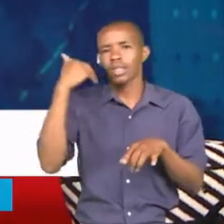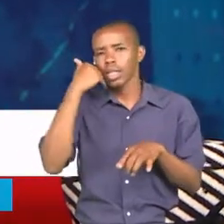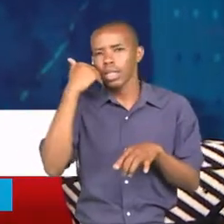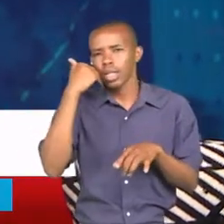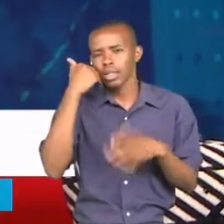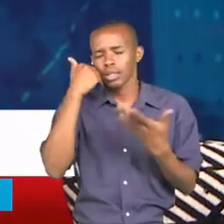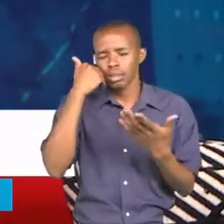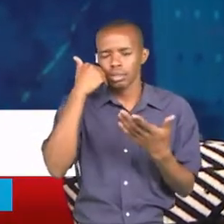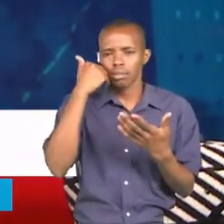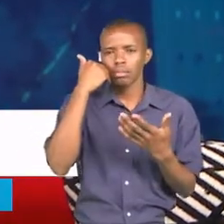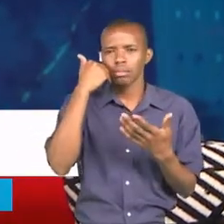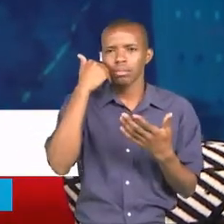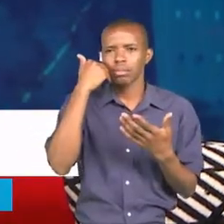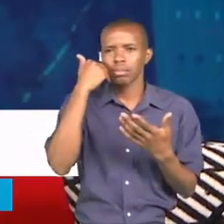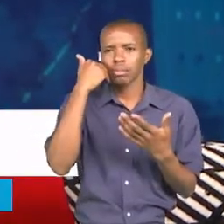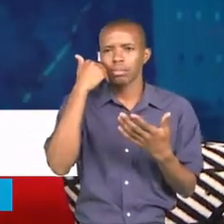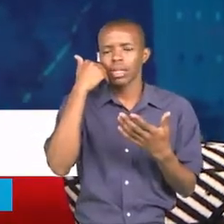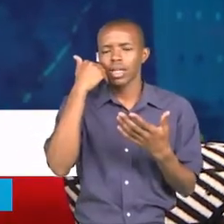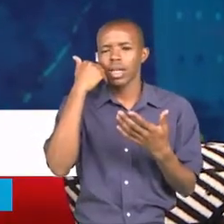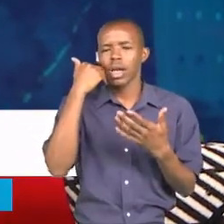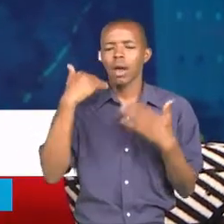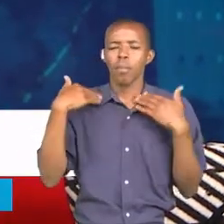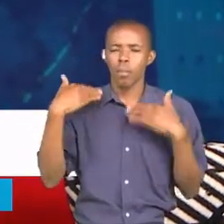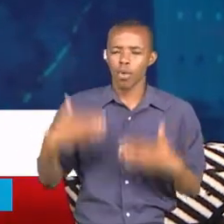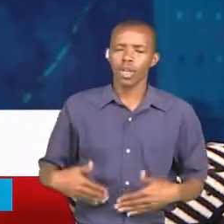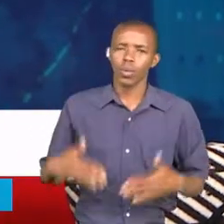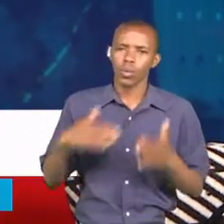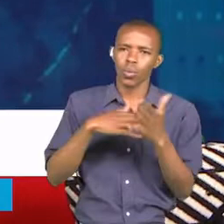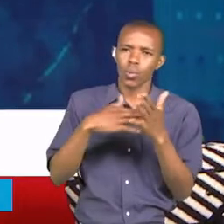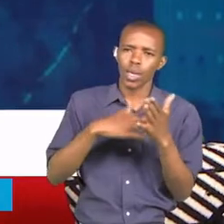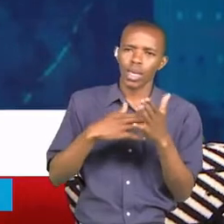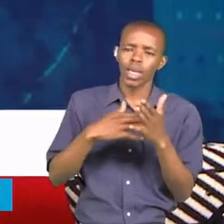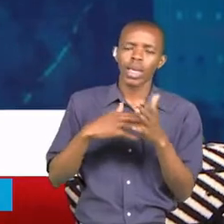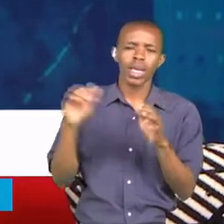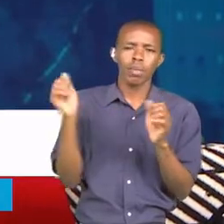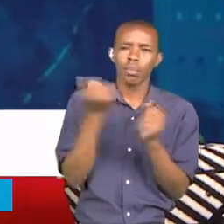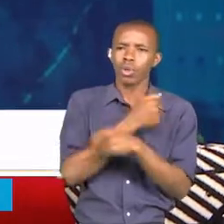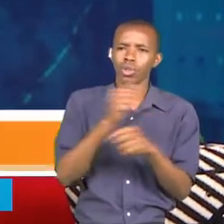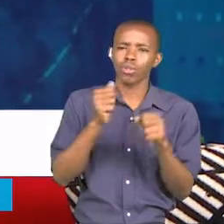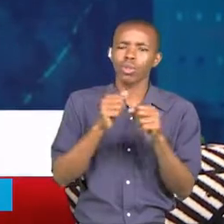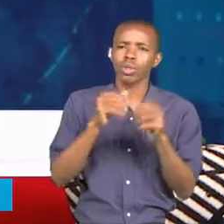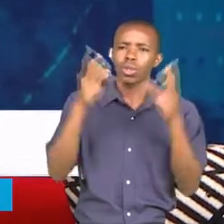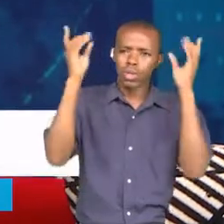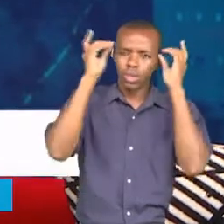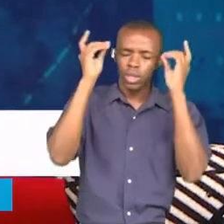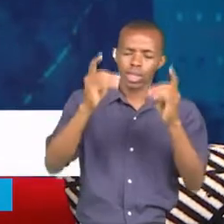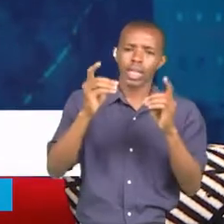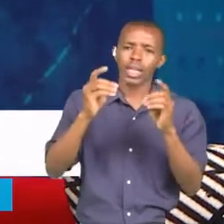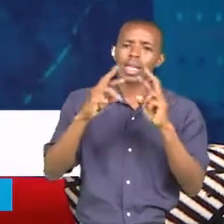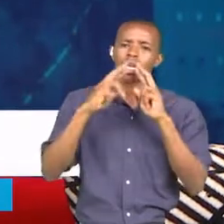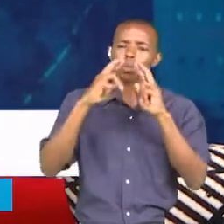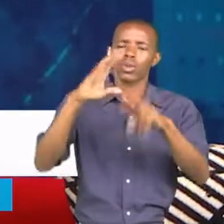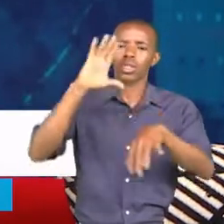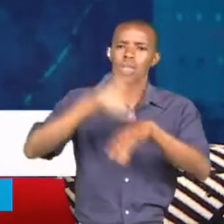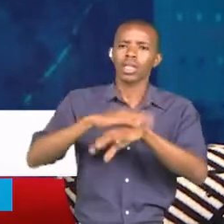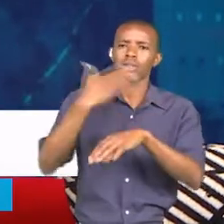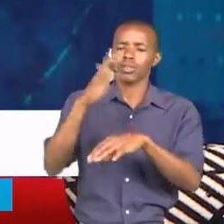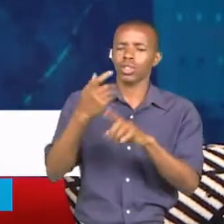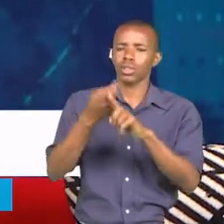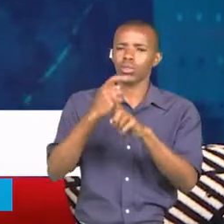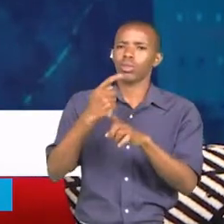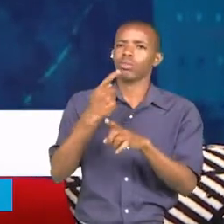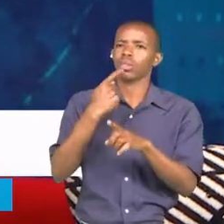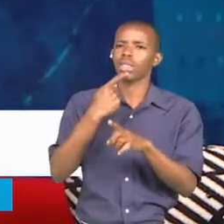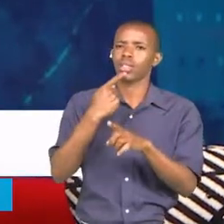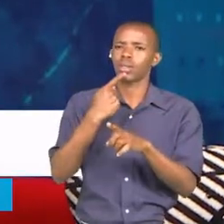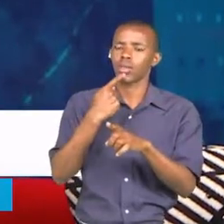take advantage of of your weak body. And so we can't rule out the fact that we have people, and we've received reports actually from Turkana, from our teams,